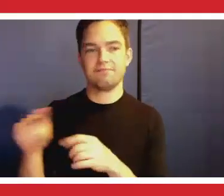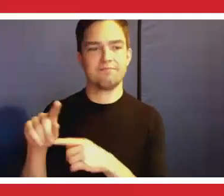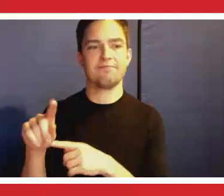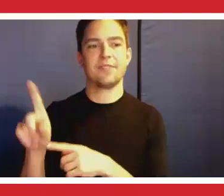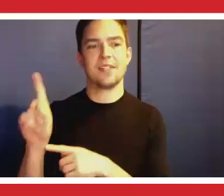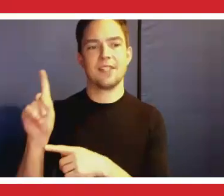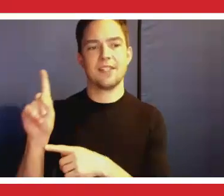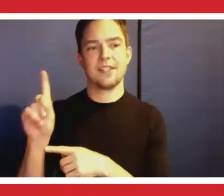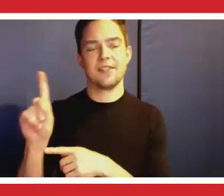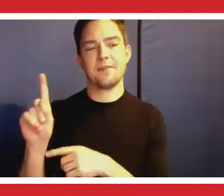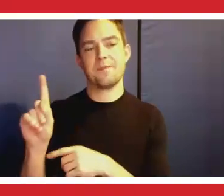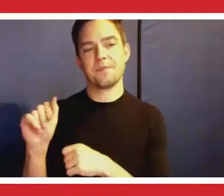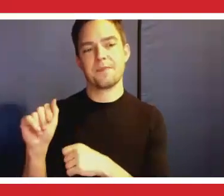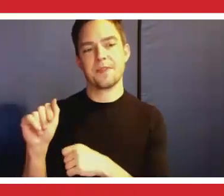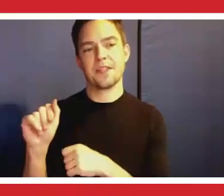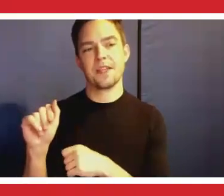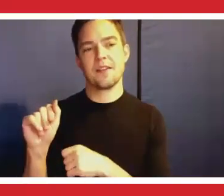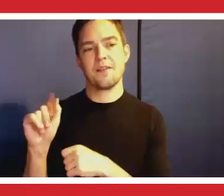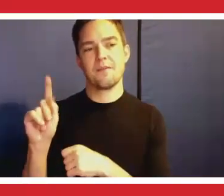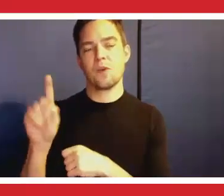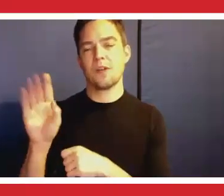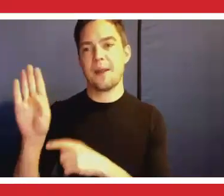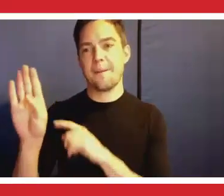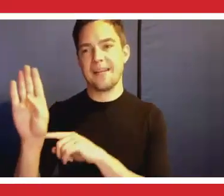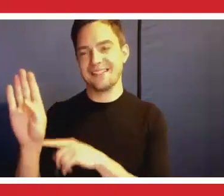Great closing words. Thank you